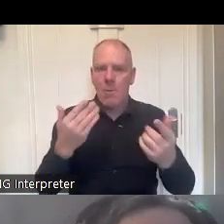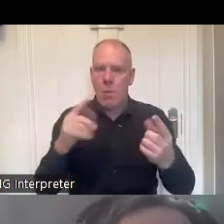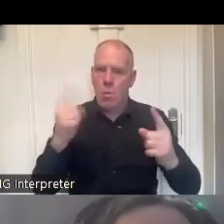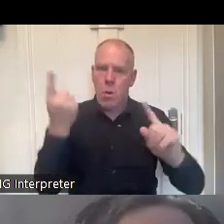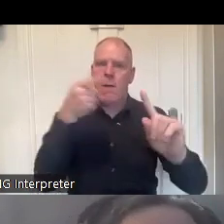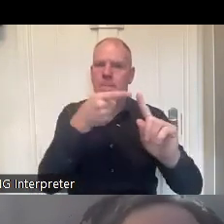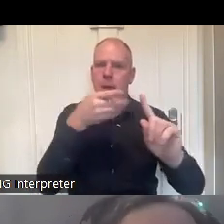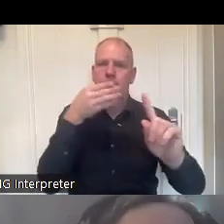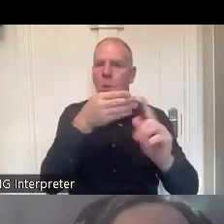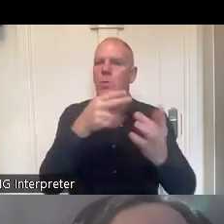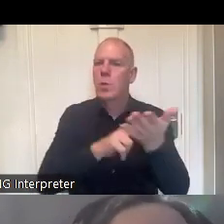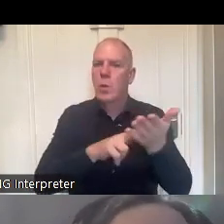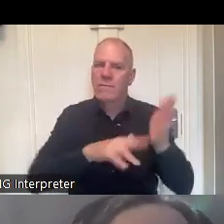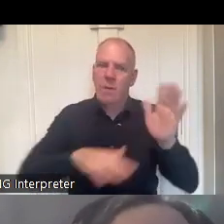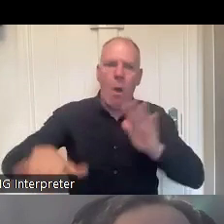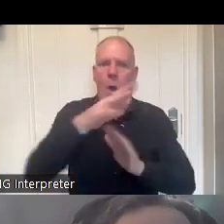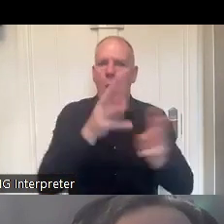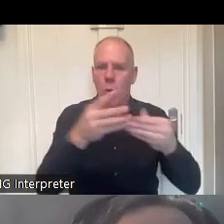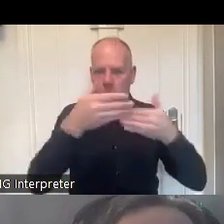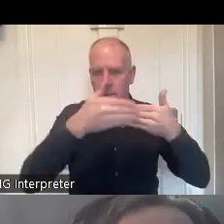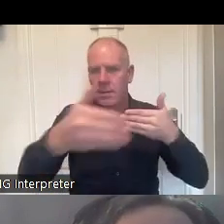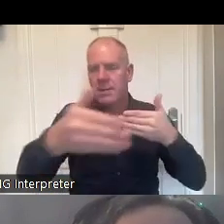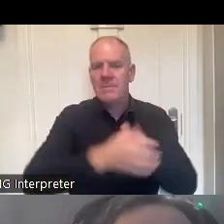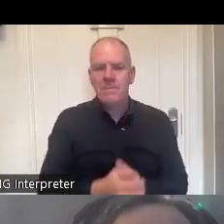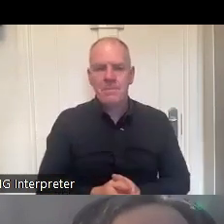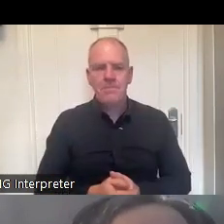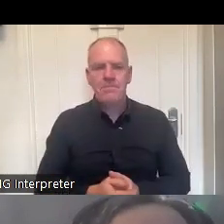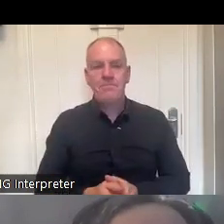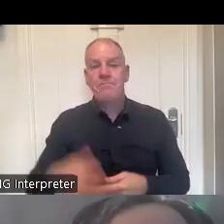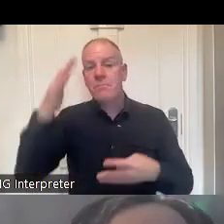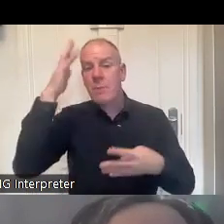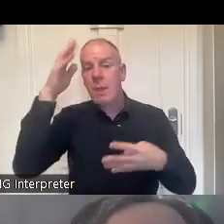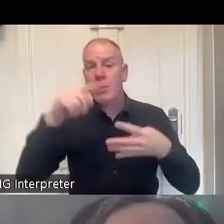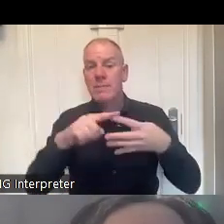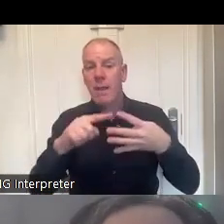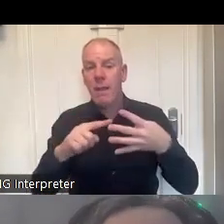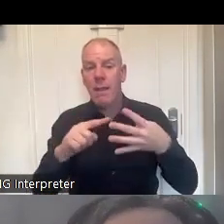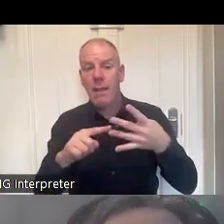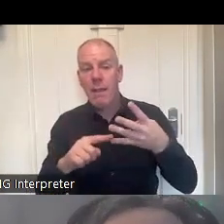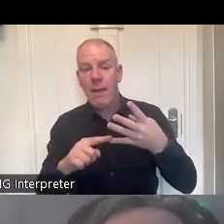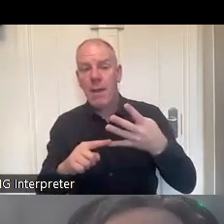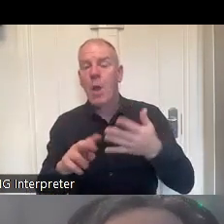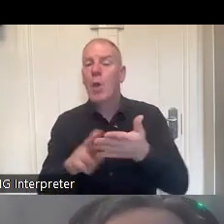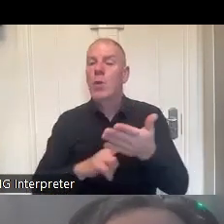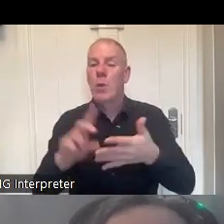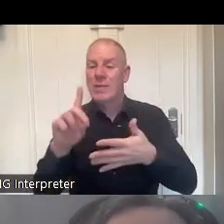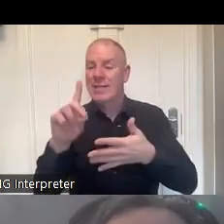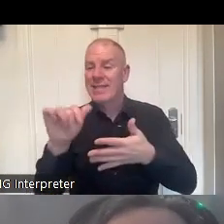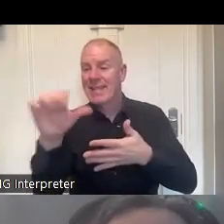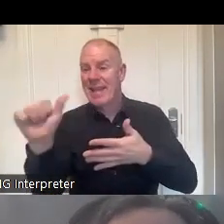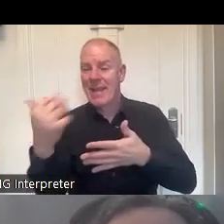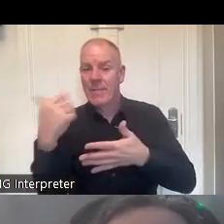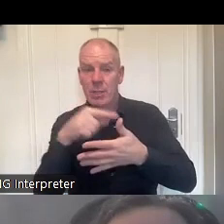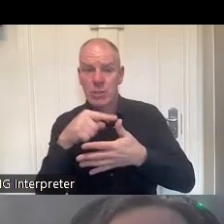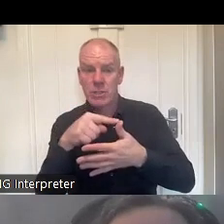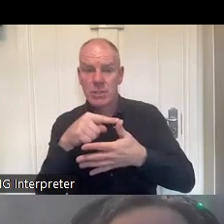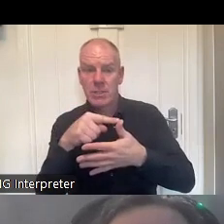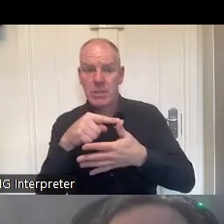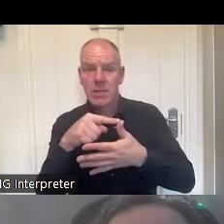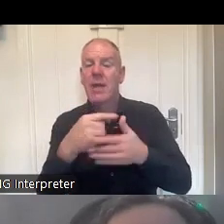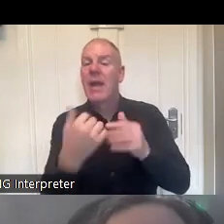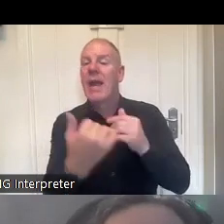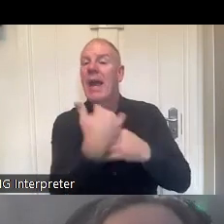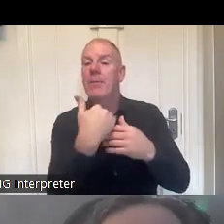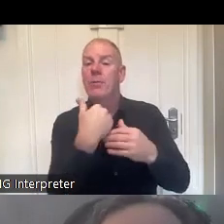that should be used. So the key principles of population-based planning are to use data and the direct input of the